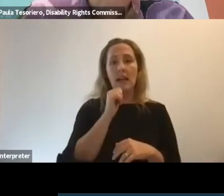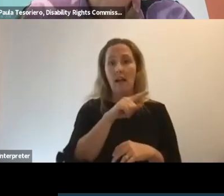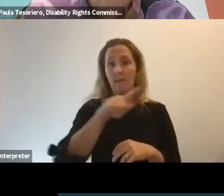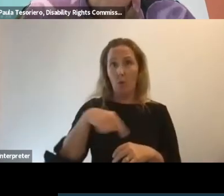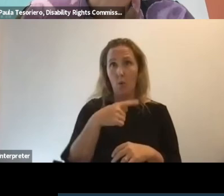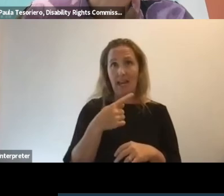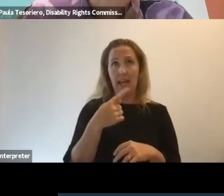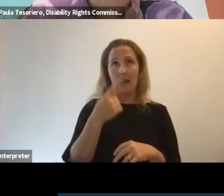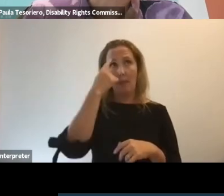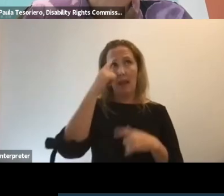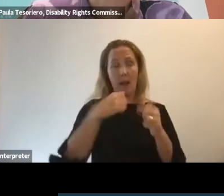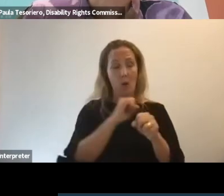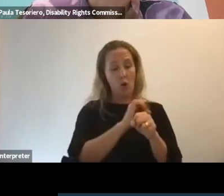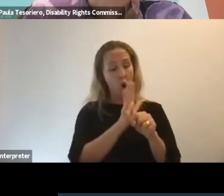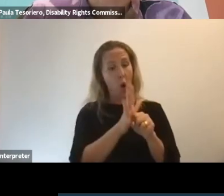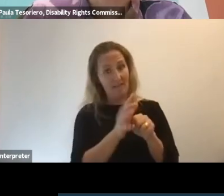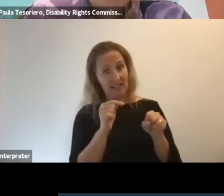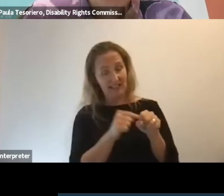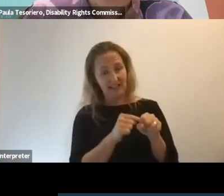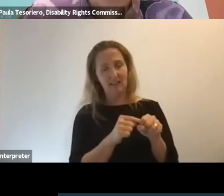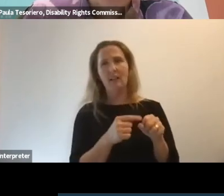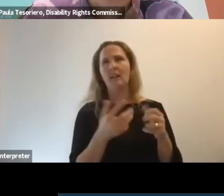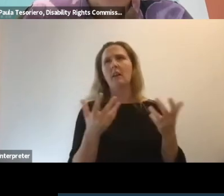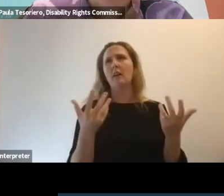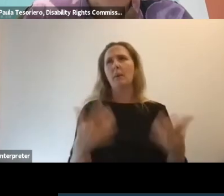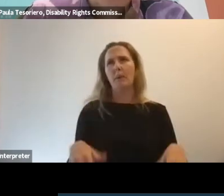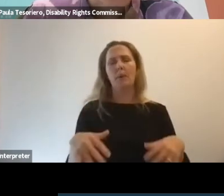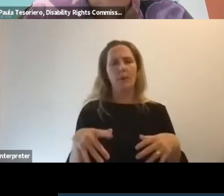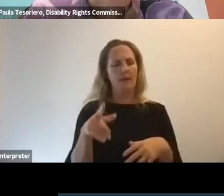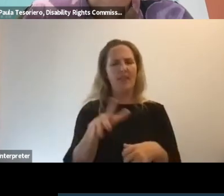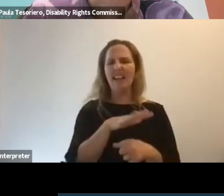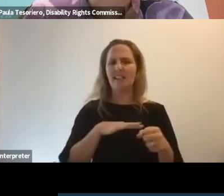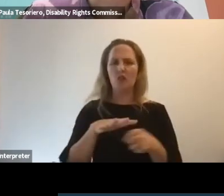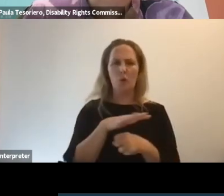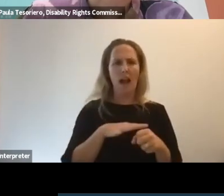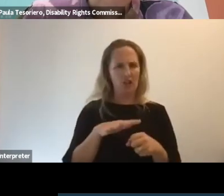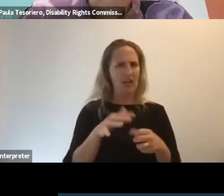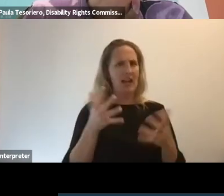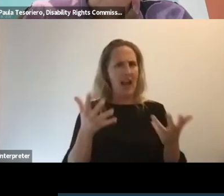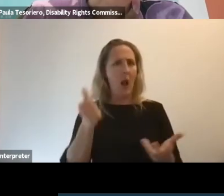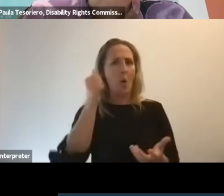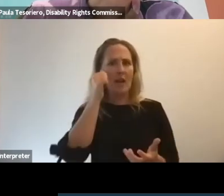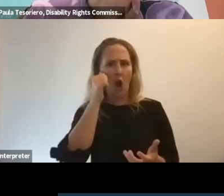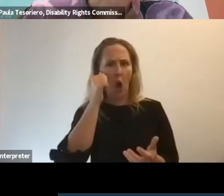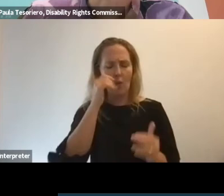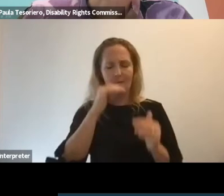COVID, you know, one of the things that's become very apparent to us is, you know, are the inequities